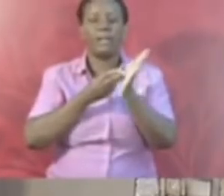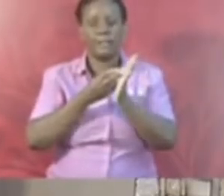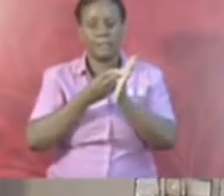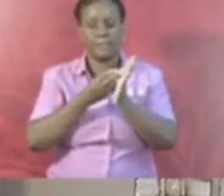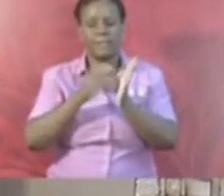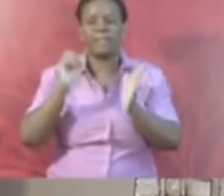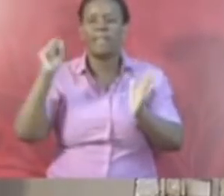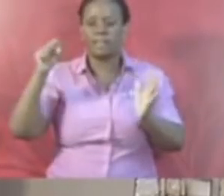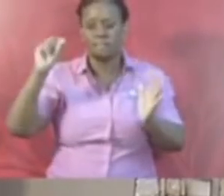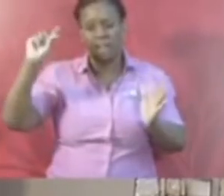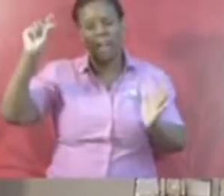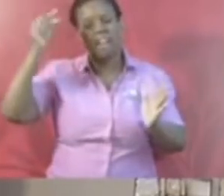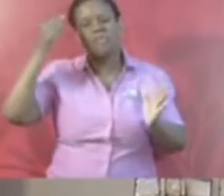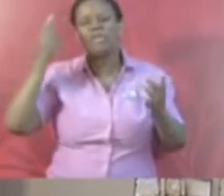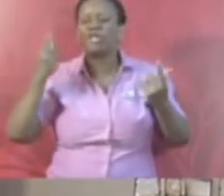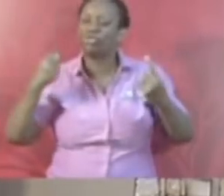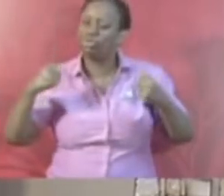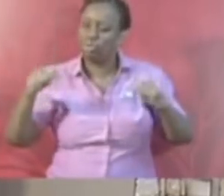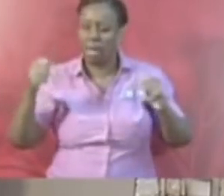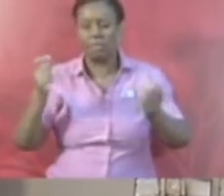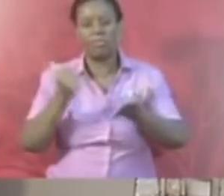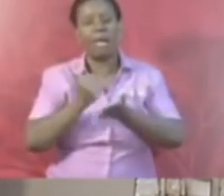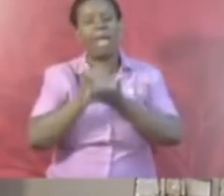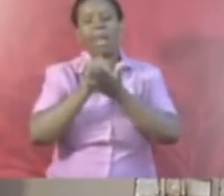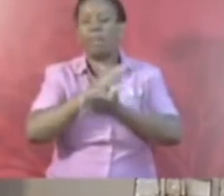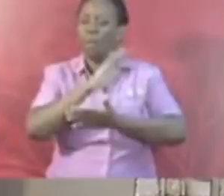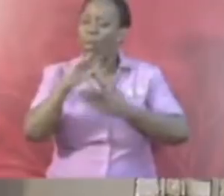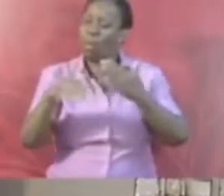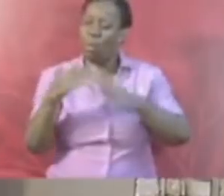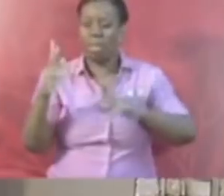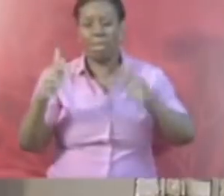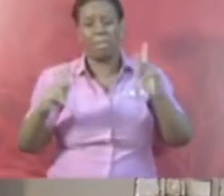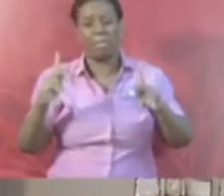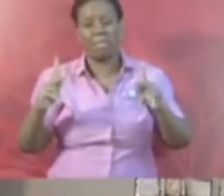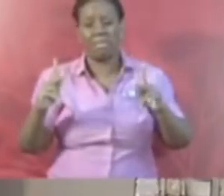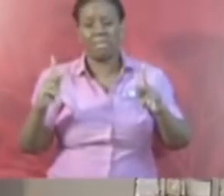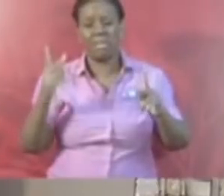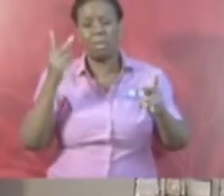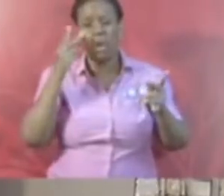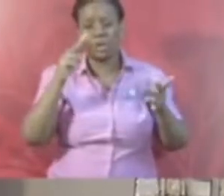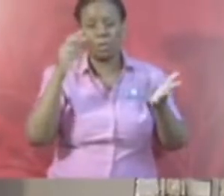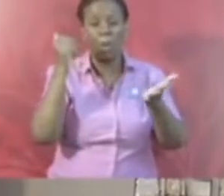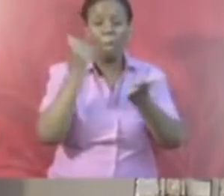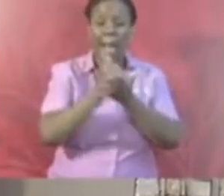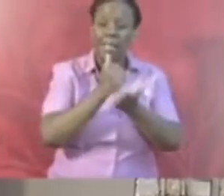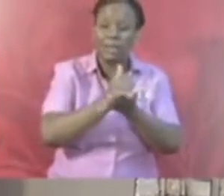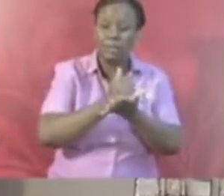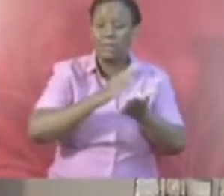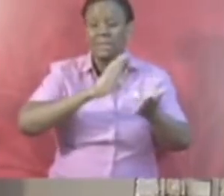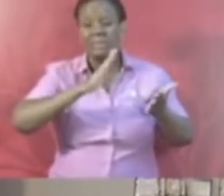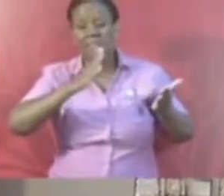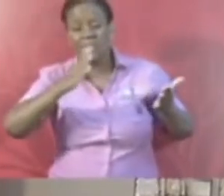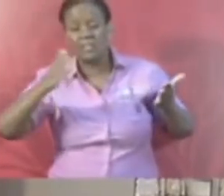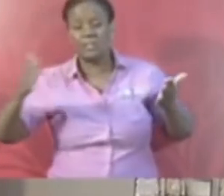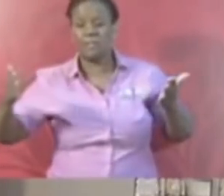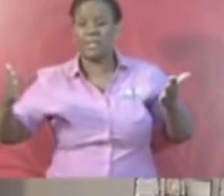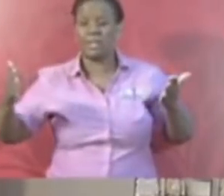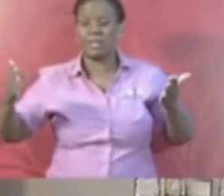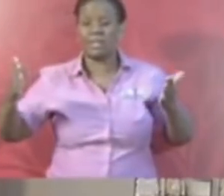to police this via immigration and other records, international travel records, etc. So that is a